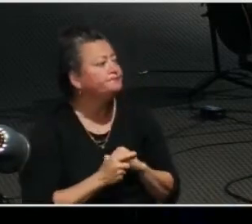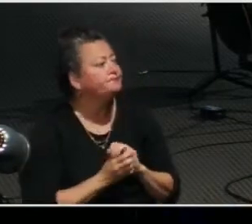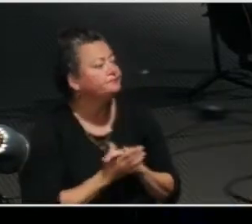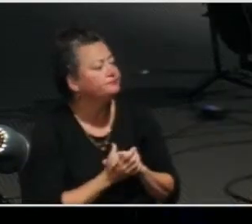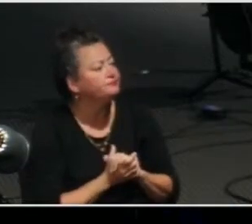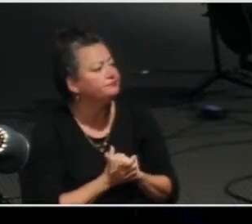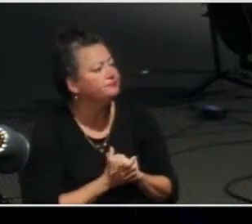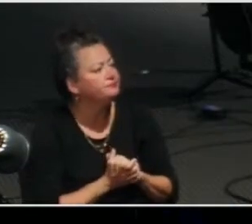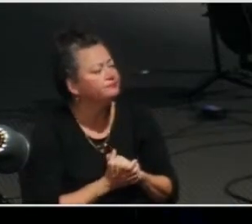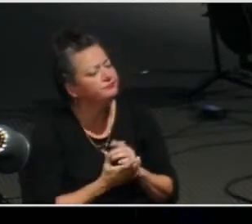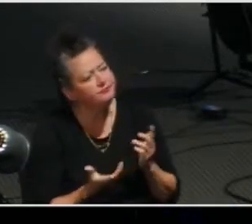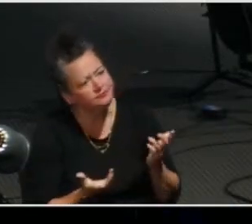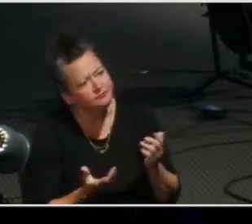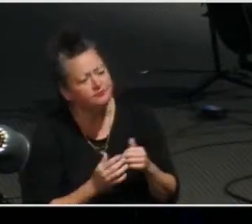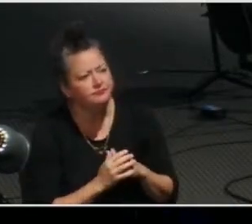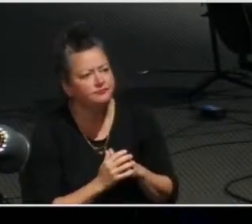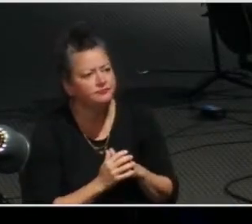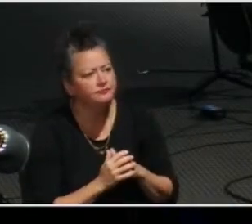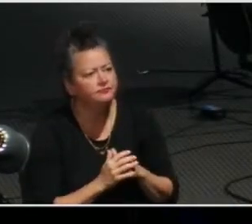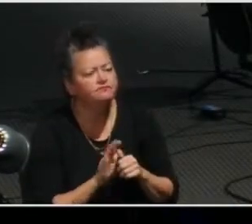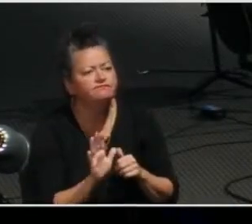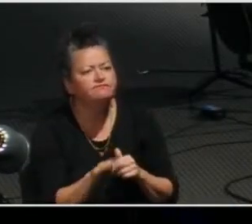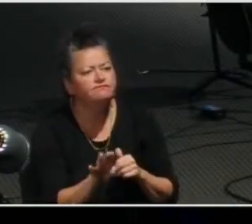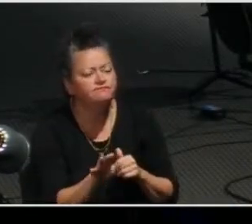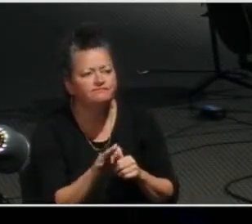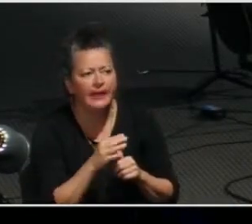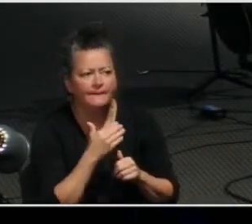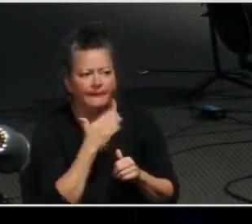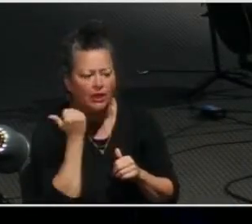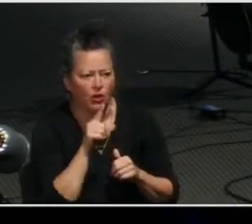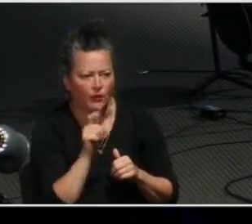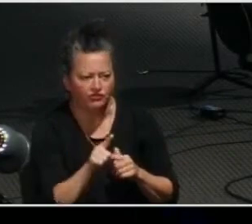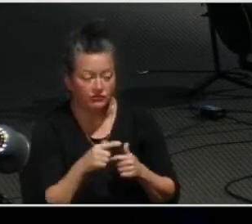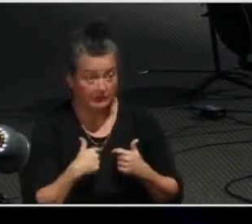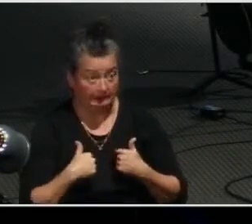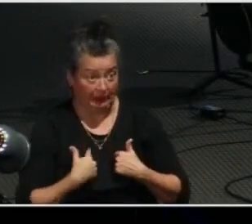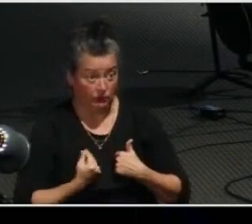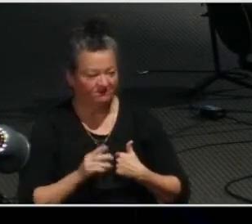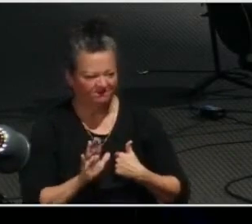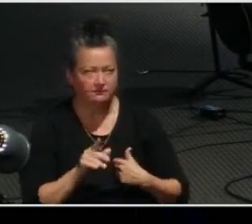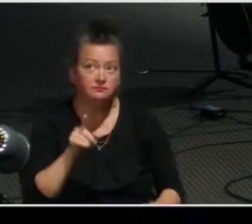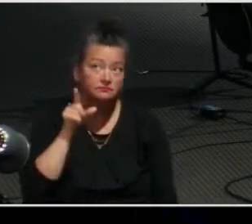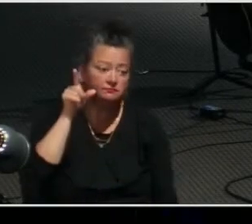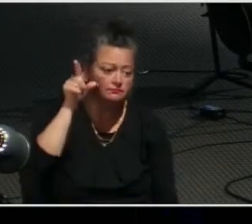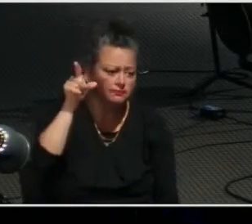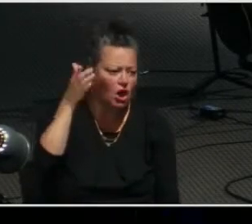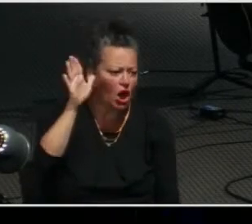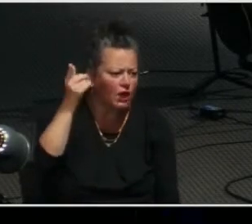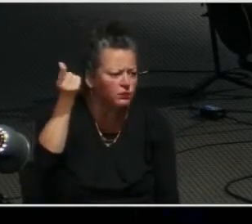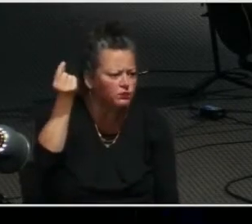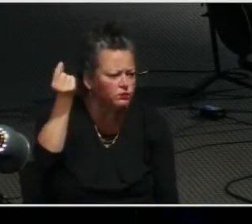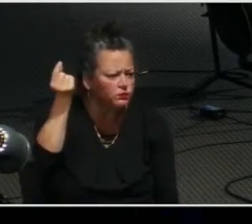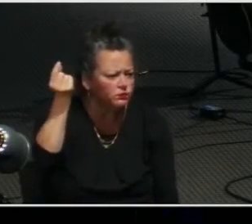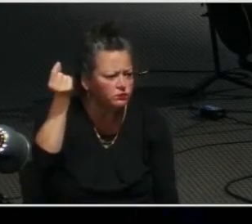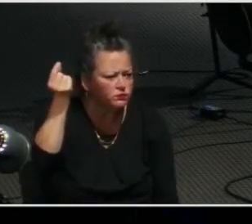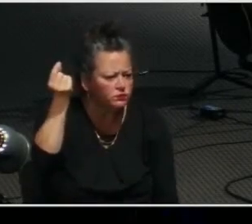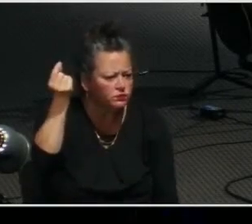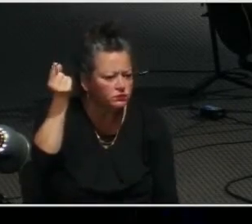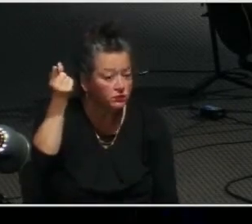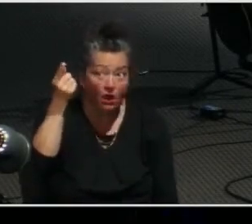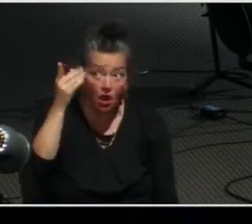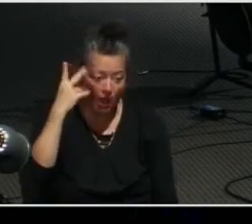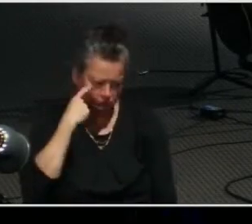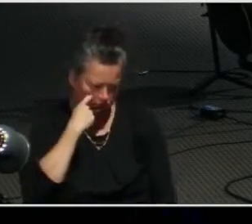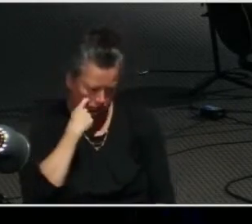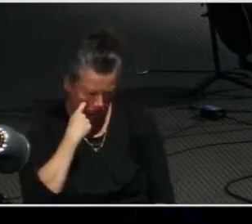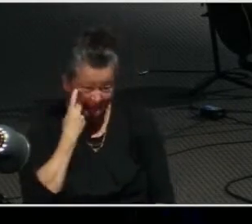Perhaps even more important is the question, how does God respond to oppressors? There are many situations where